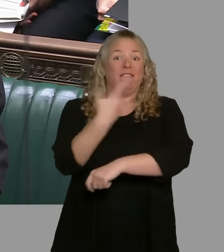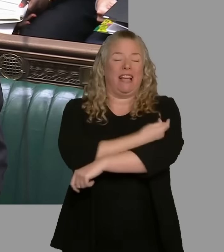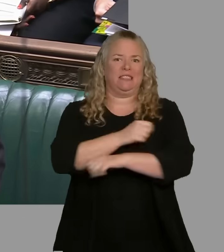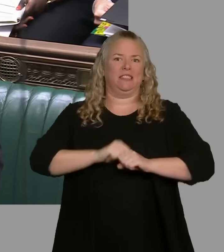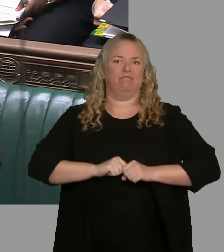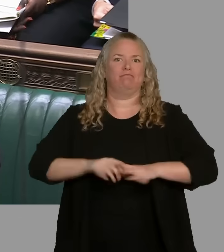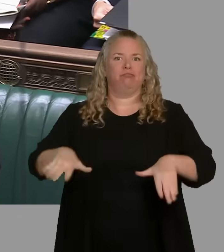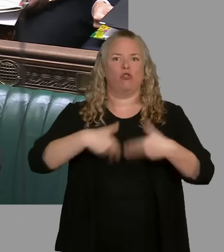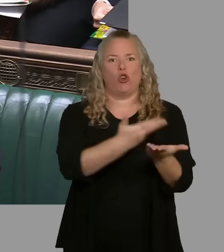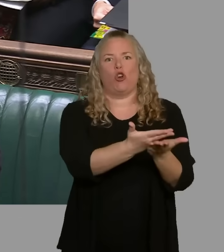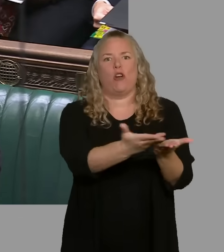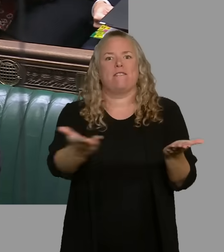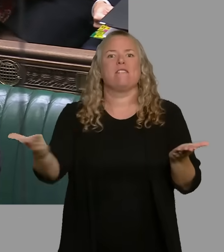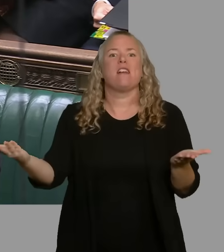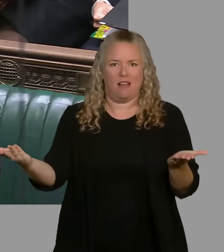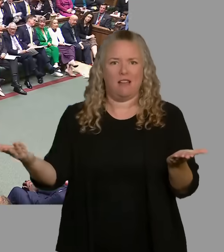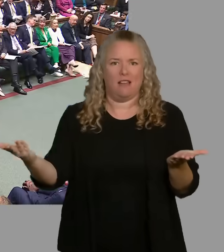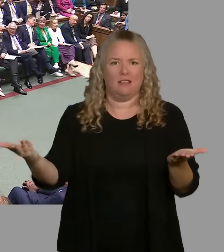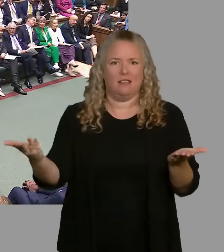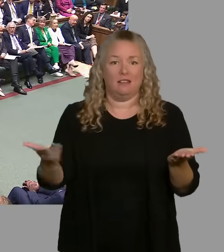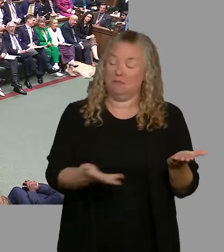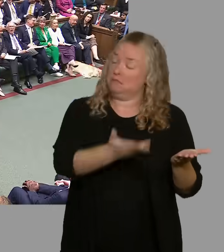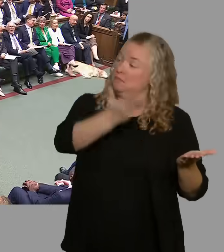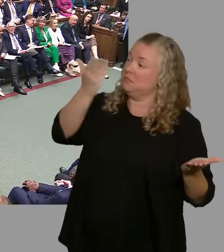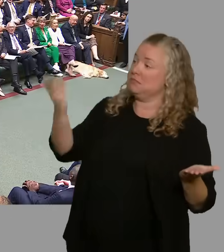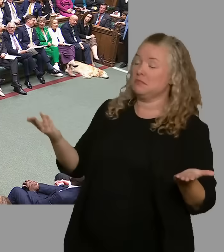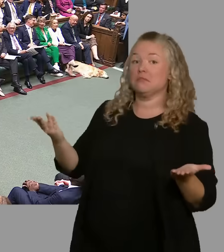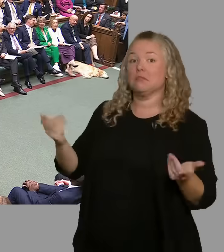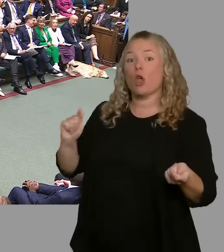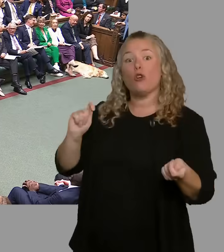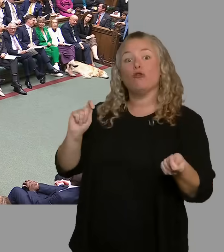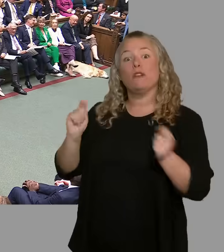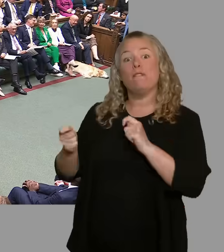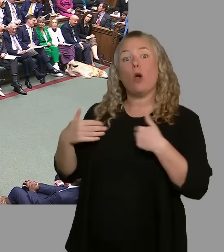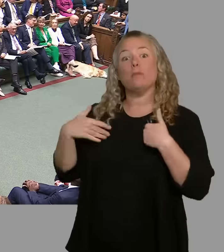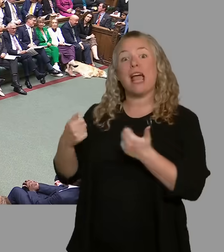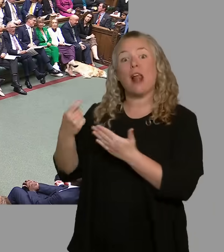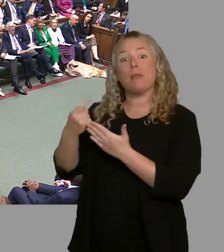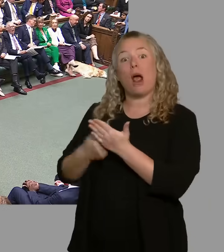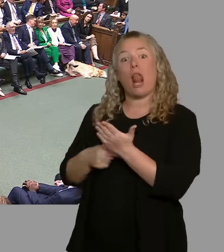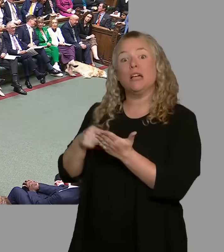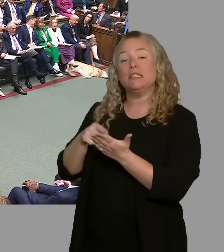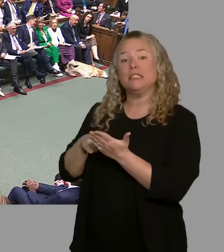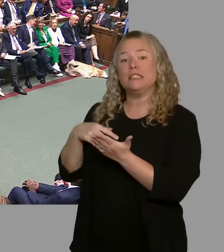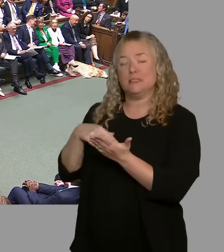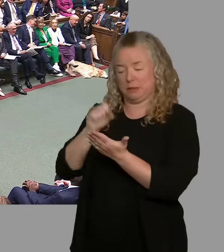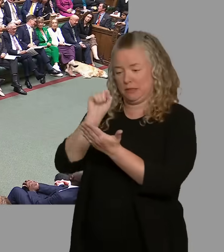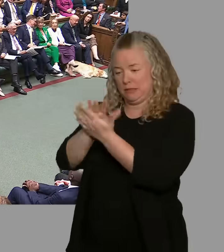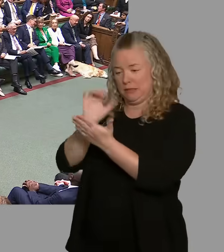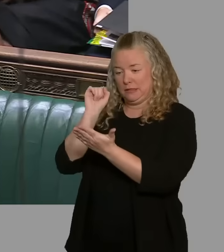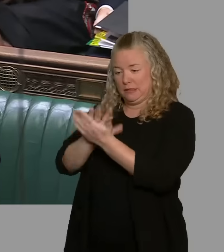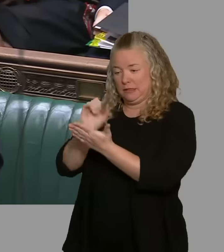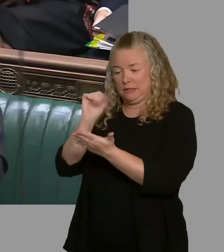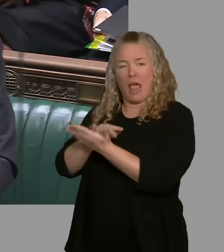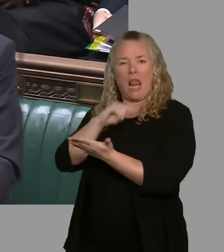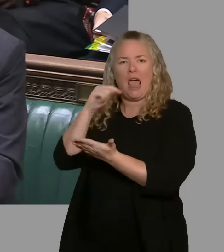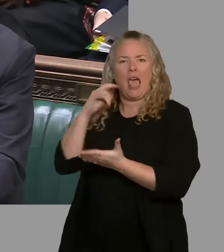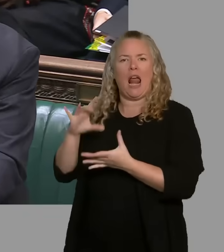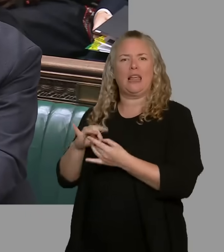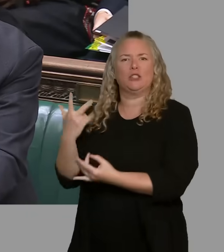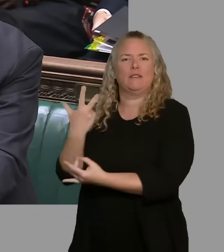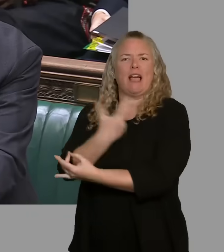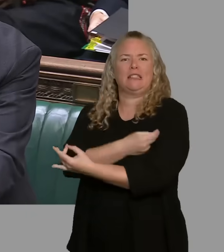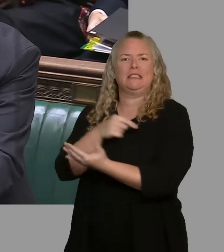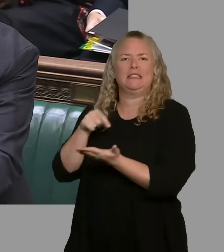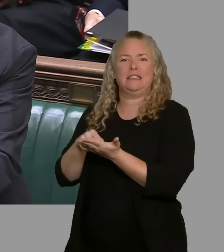linked to cancer. And that's been endorsed by Reform leader. They laugh. They laugh